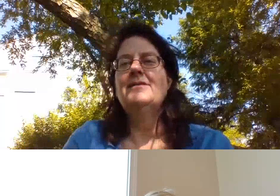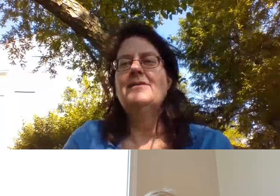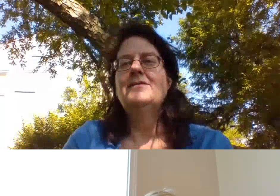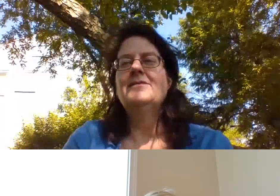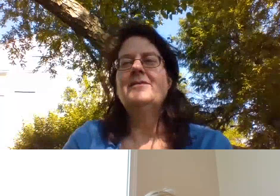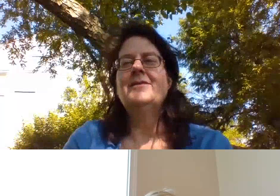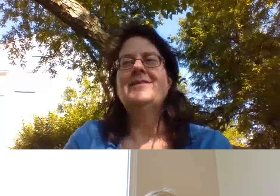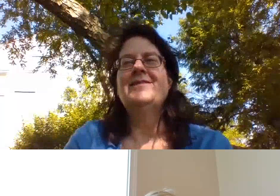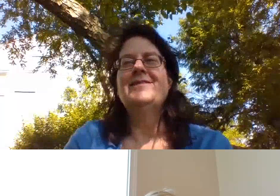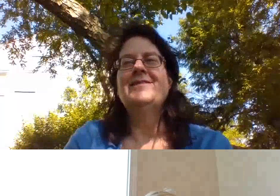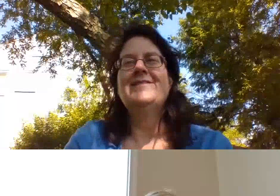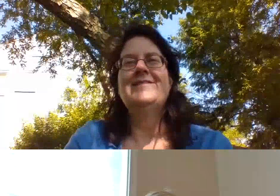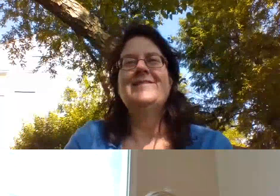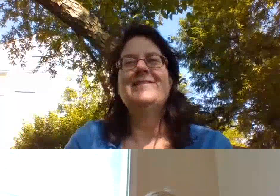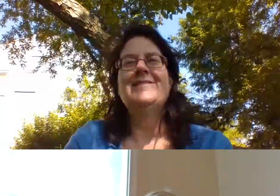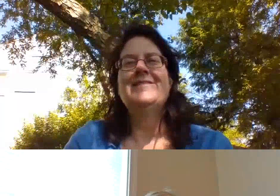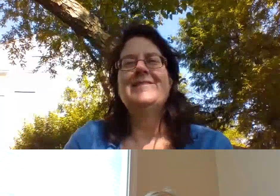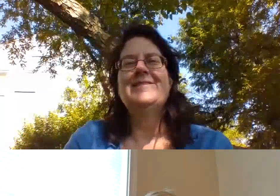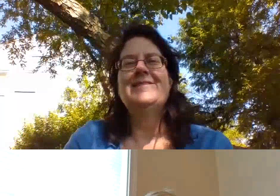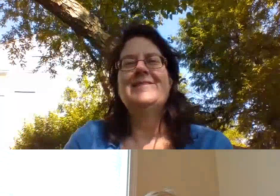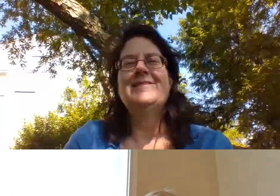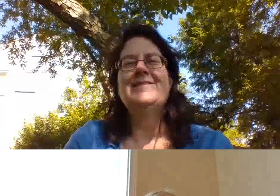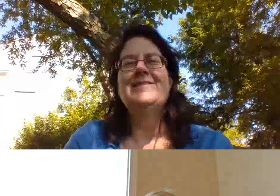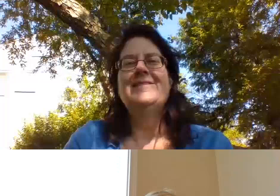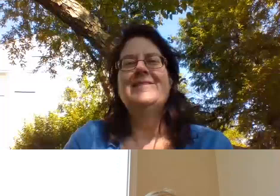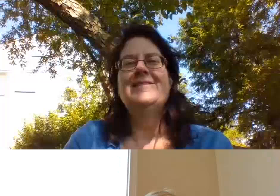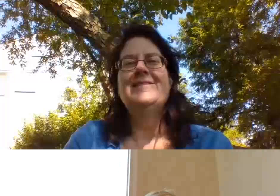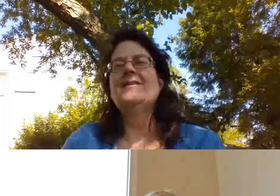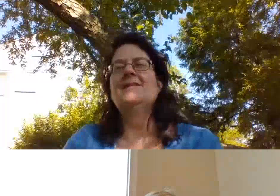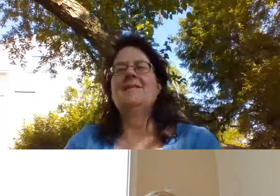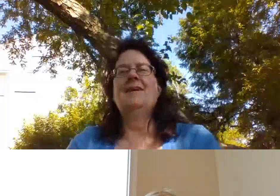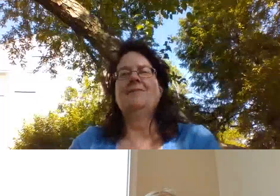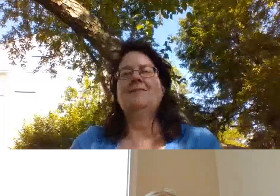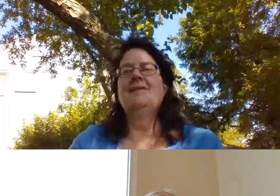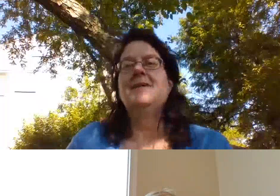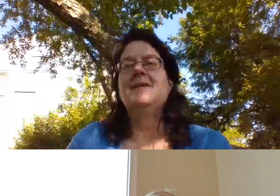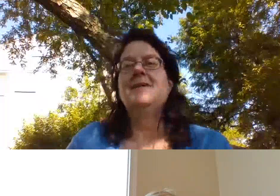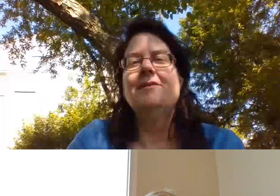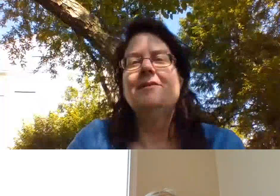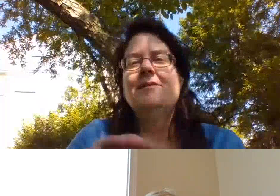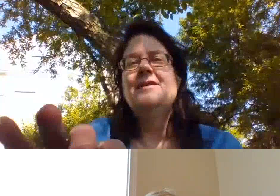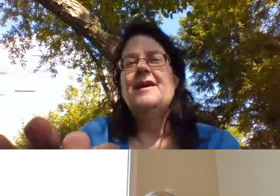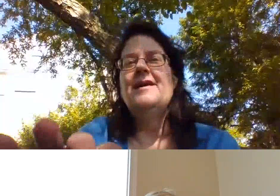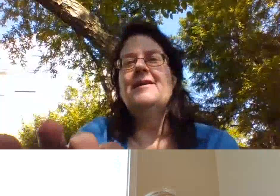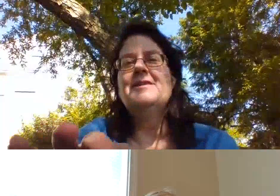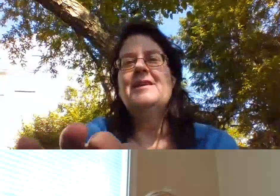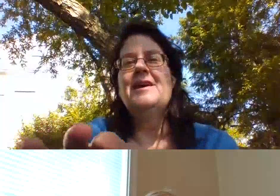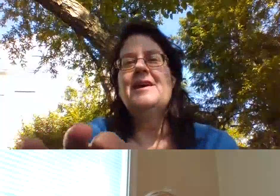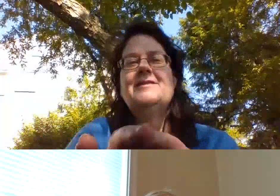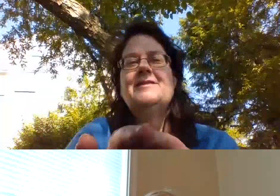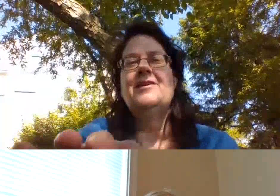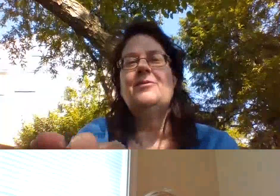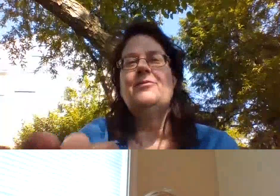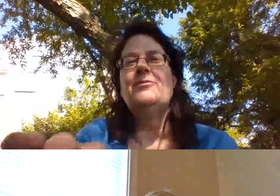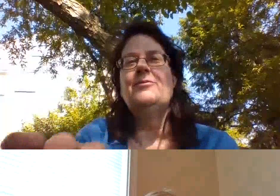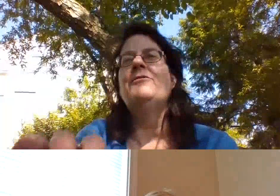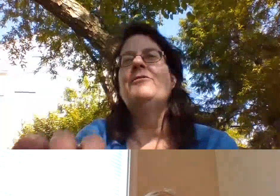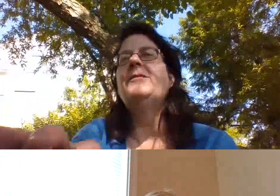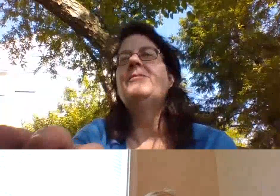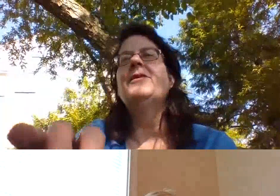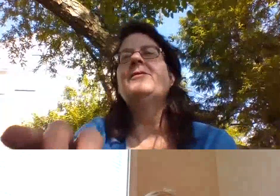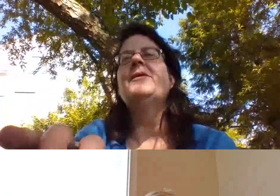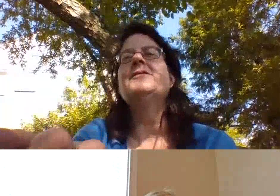my screen. Yeah, it's going to look different to how people connect and stuff like that. I don't see me at all. And I did see a